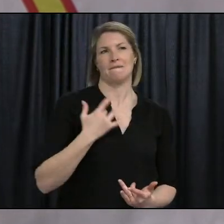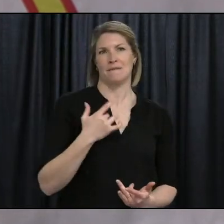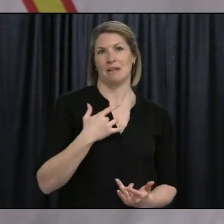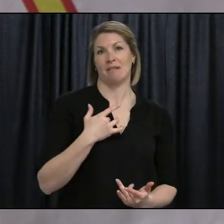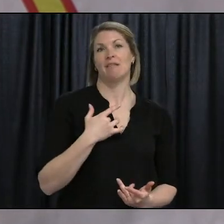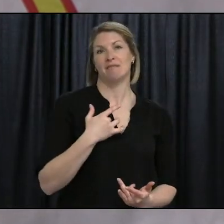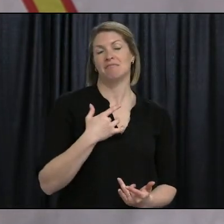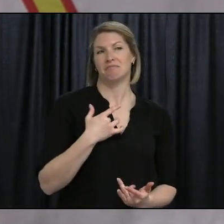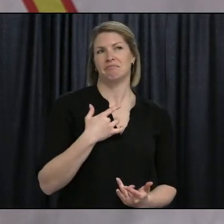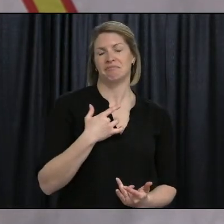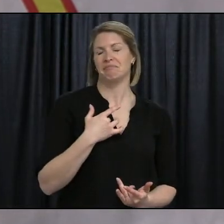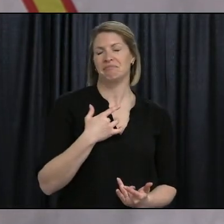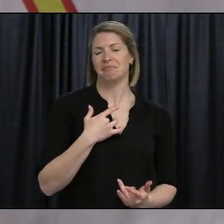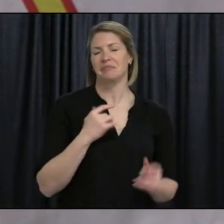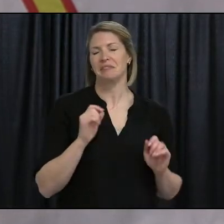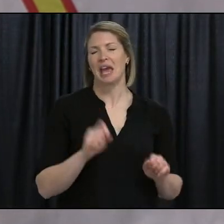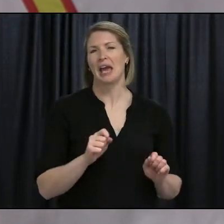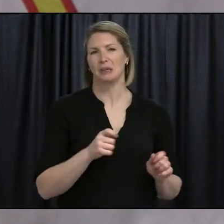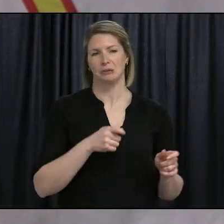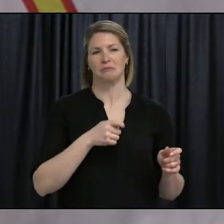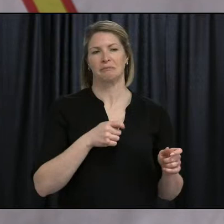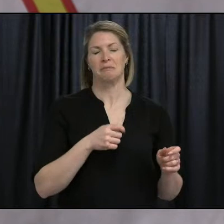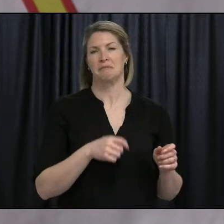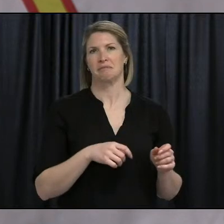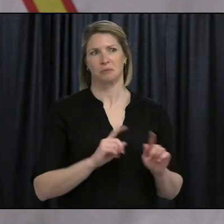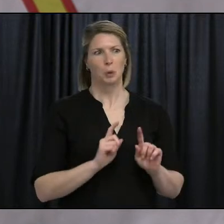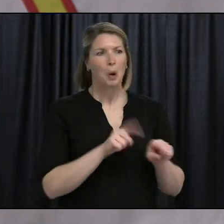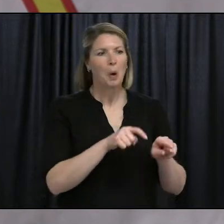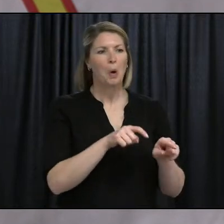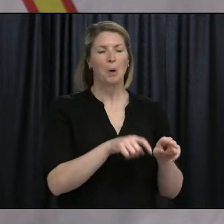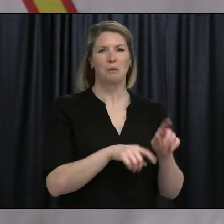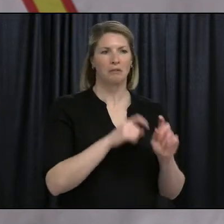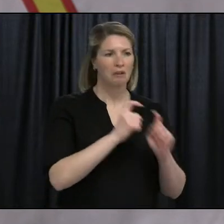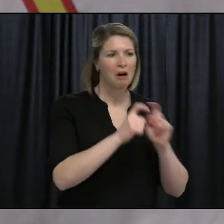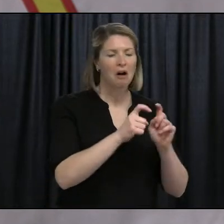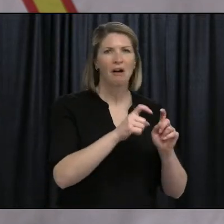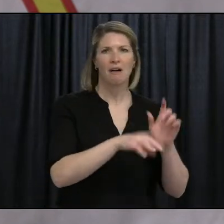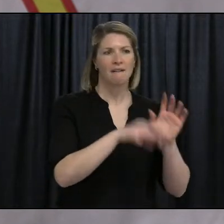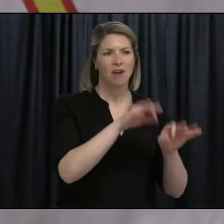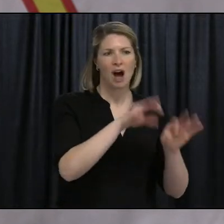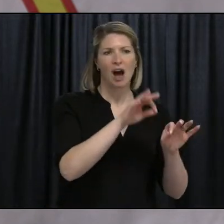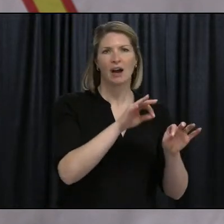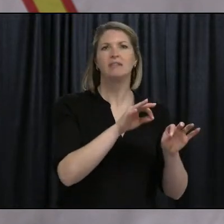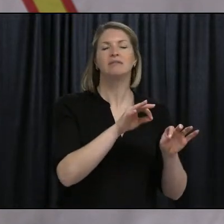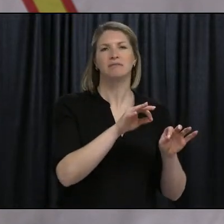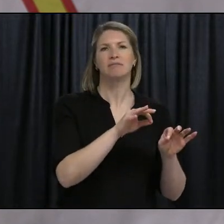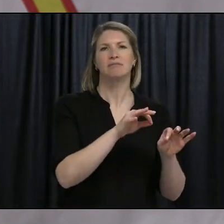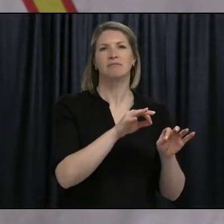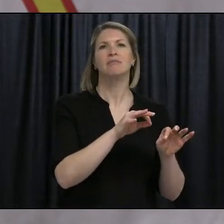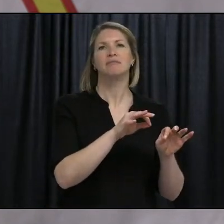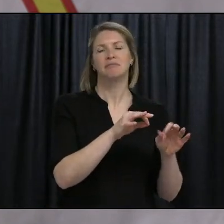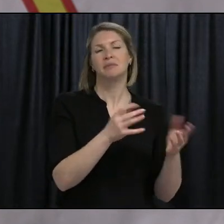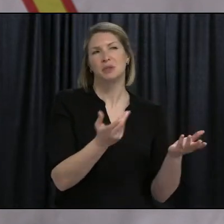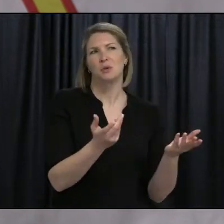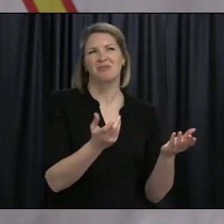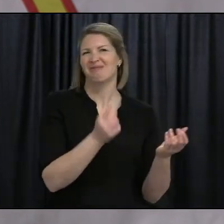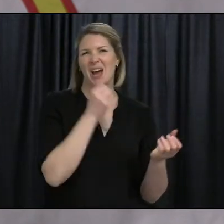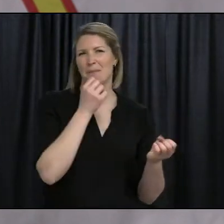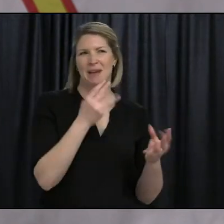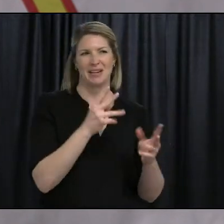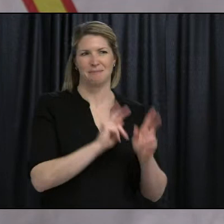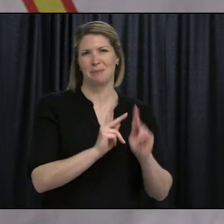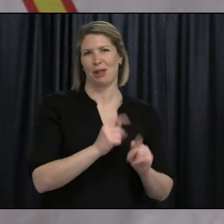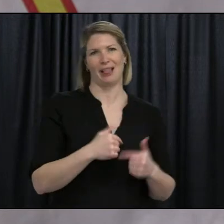smaller population that we're dealing with, slightly more sparsely populated area, so less populated area, sorry,